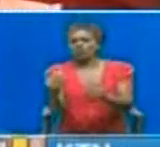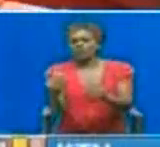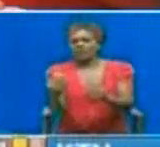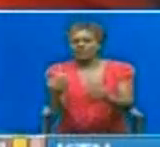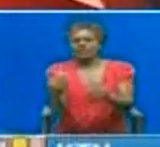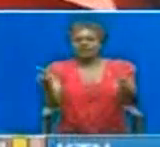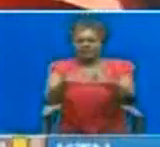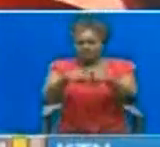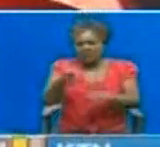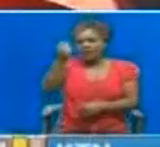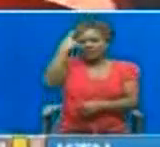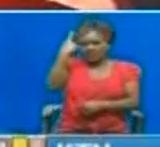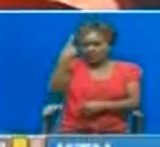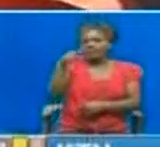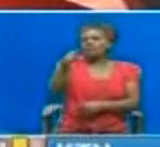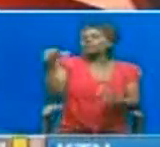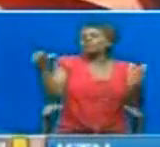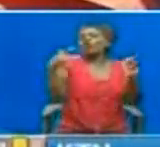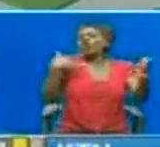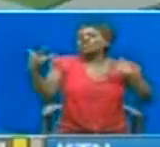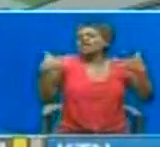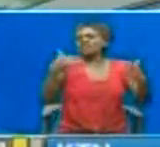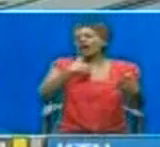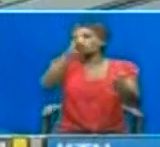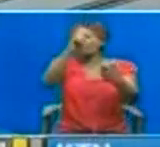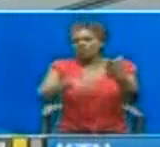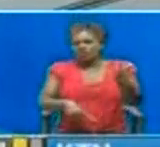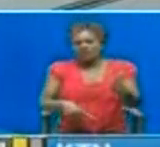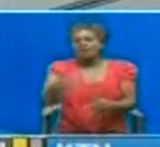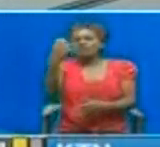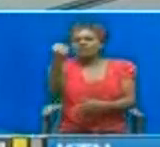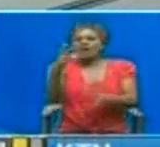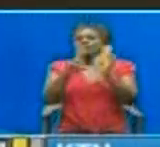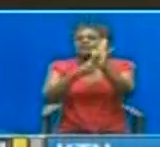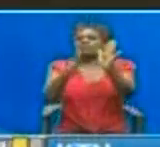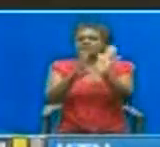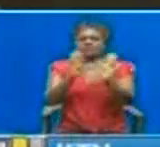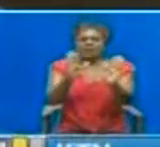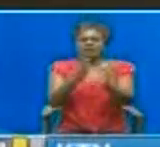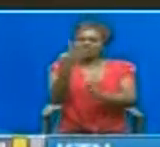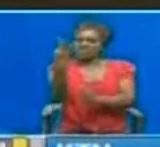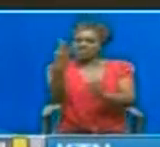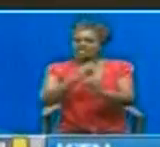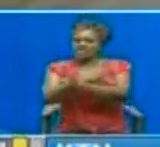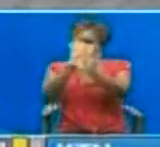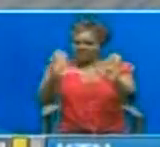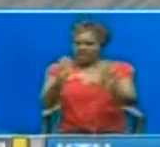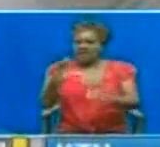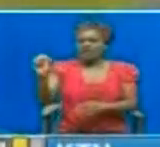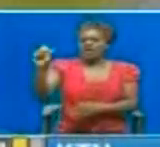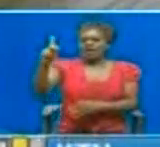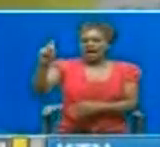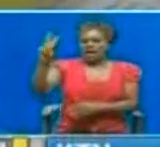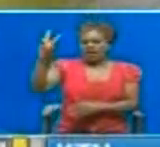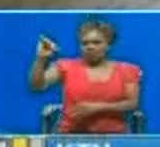and getting to understand what security concerns that he has. Of the 5 who presented their papers, only 3 were cleared. Kajwang, former Rango